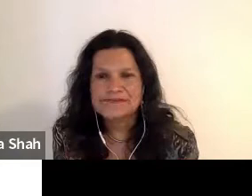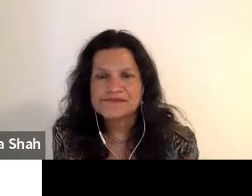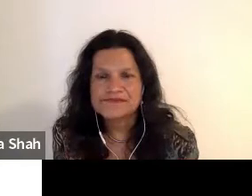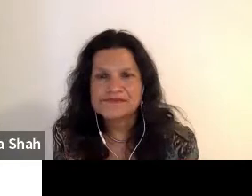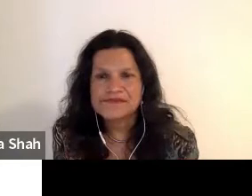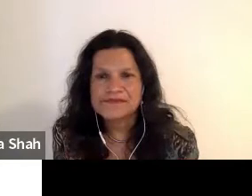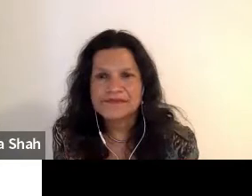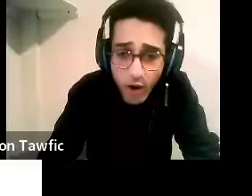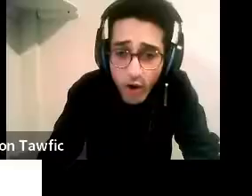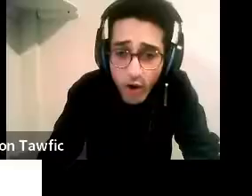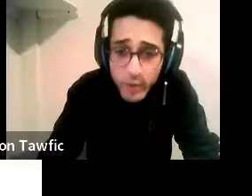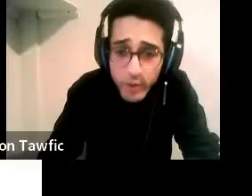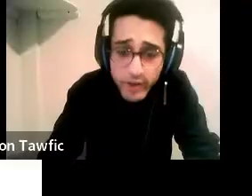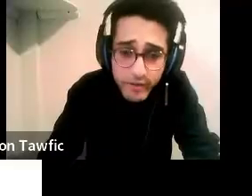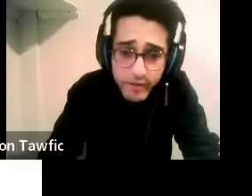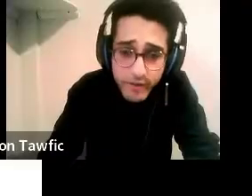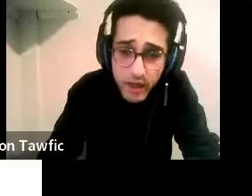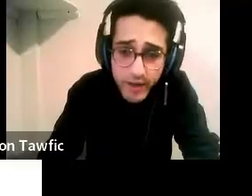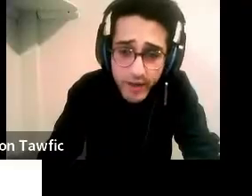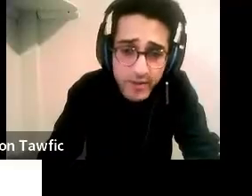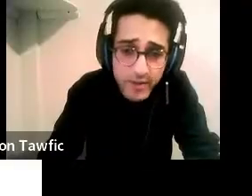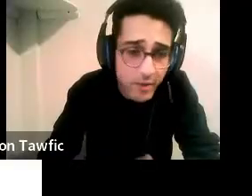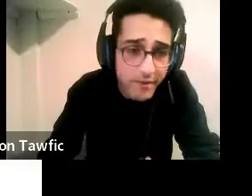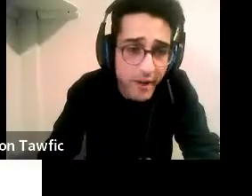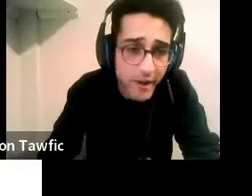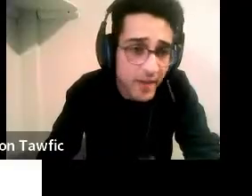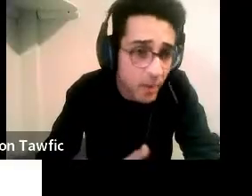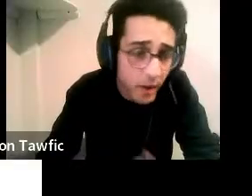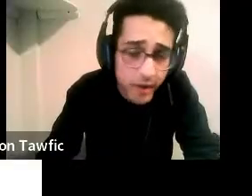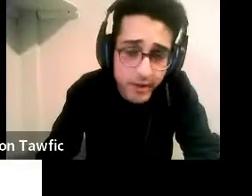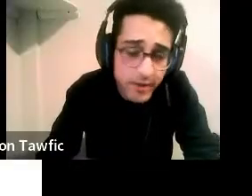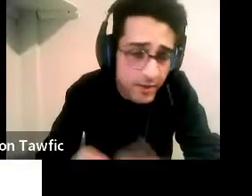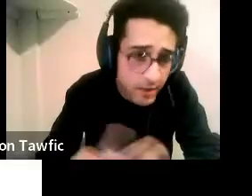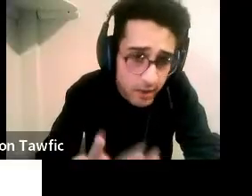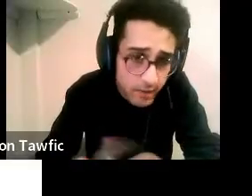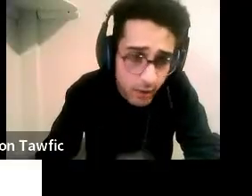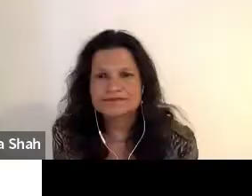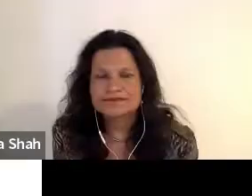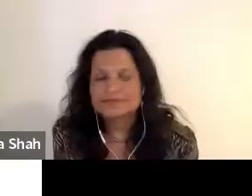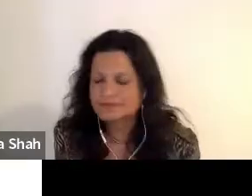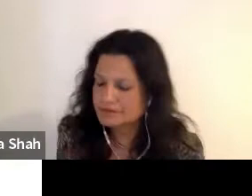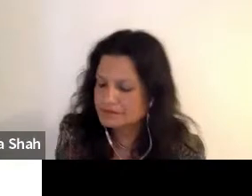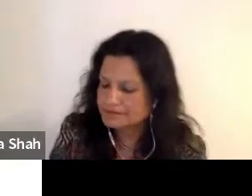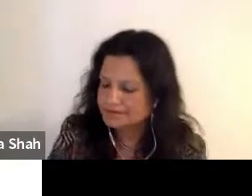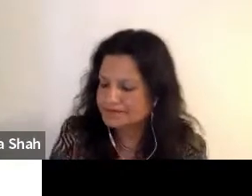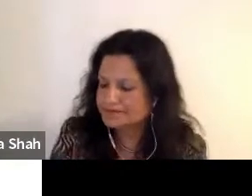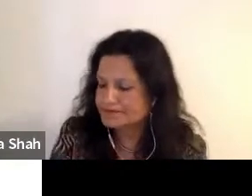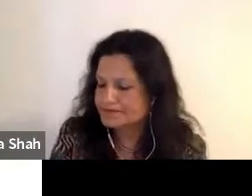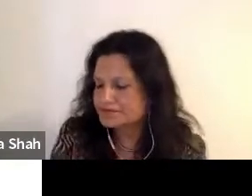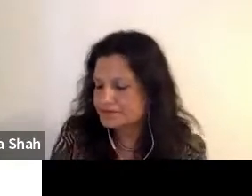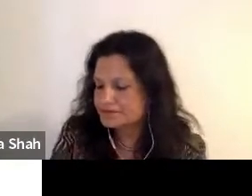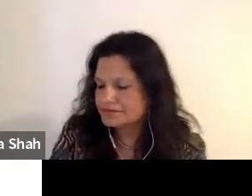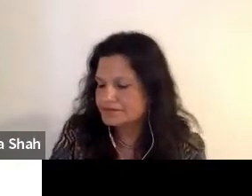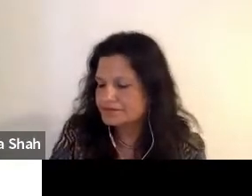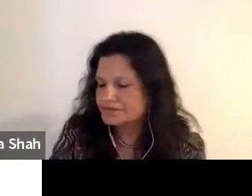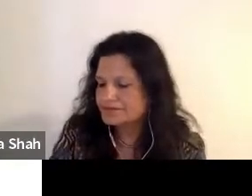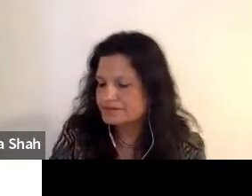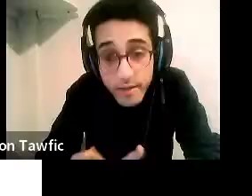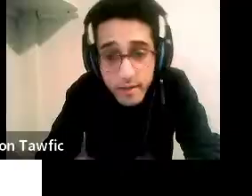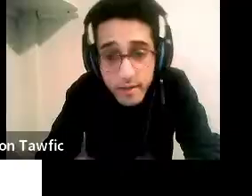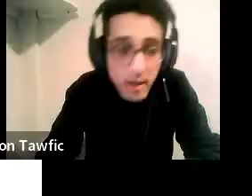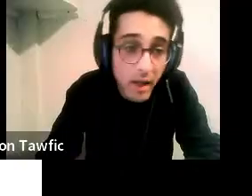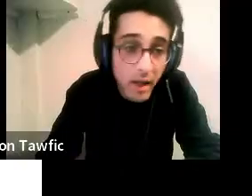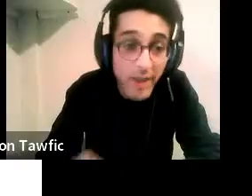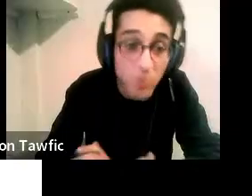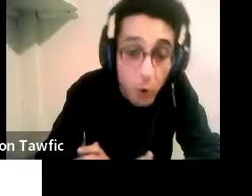clients. It's not uncommon for clients to refer to their workers and to volunteers as like my